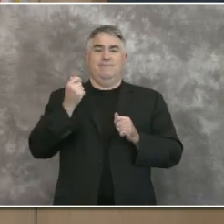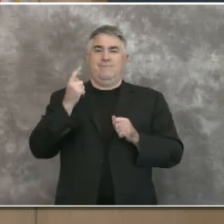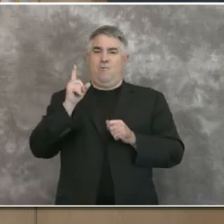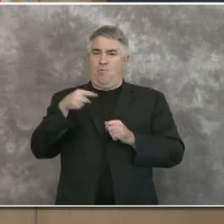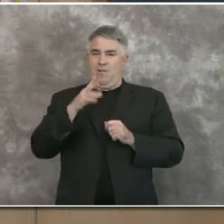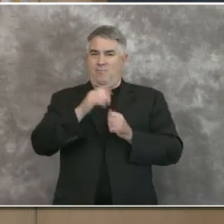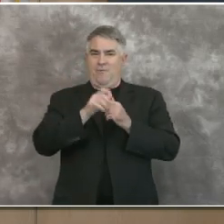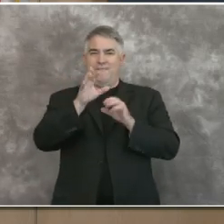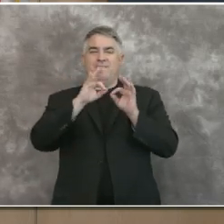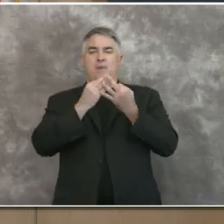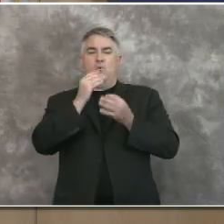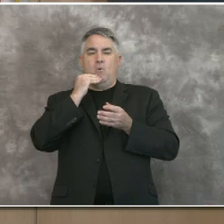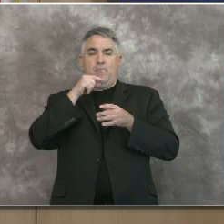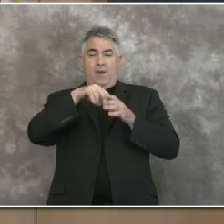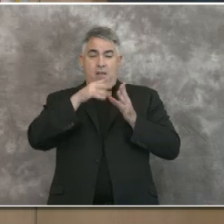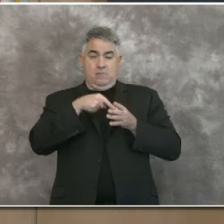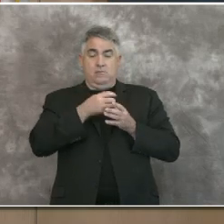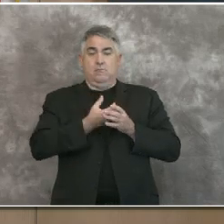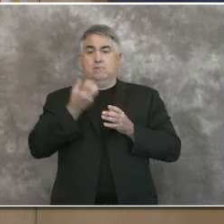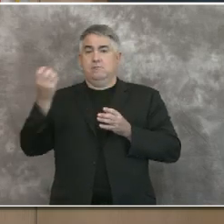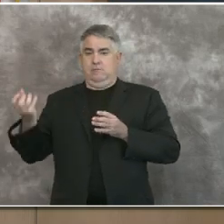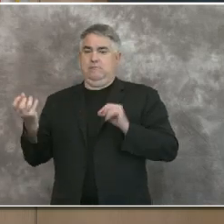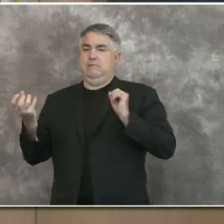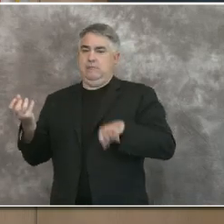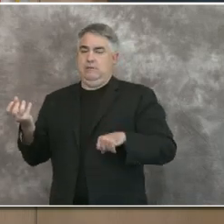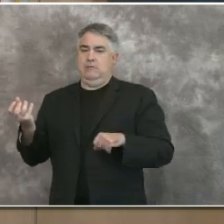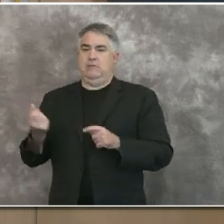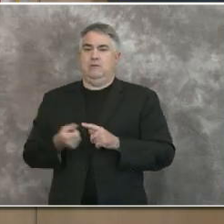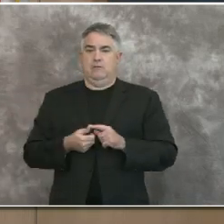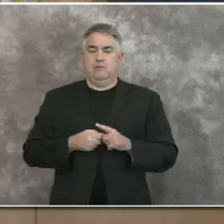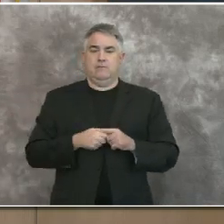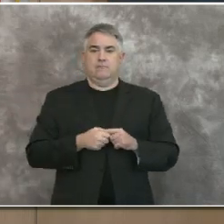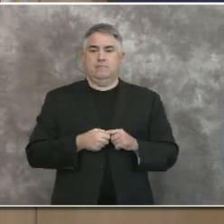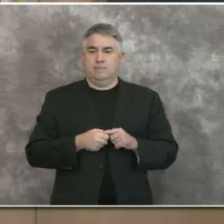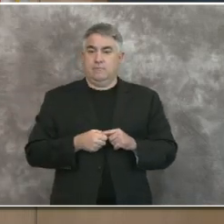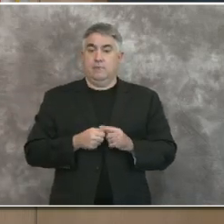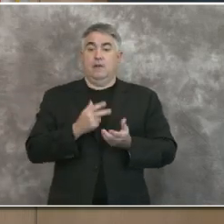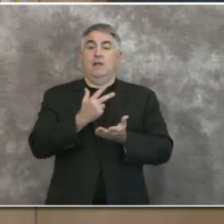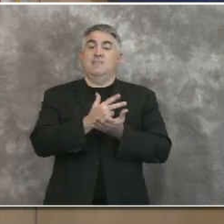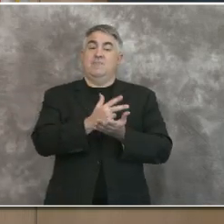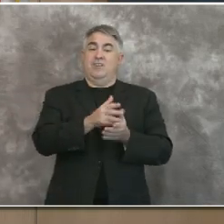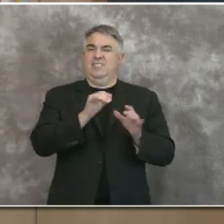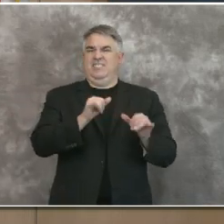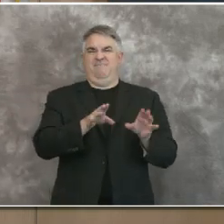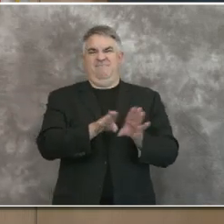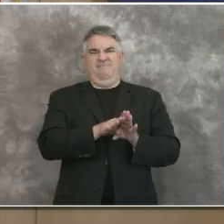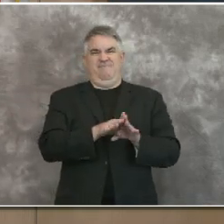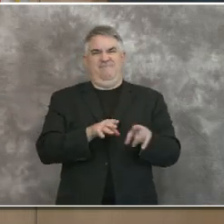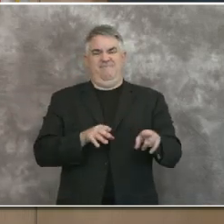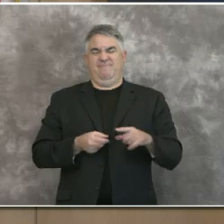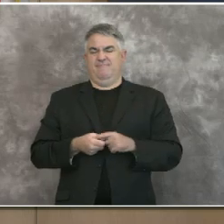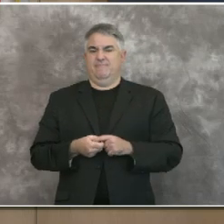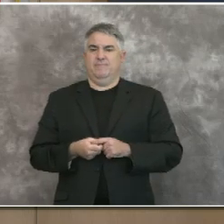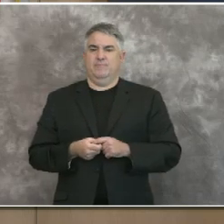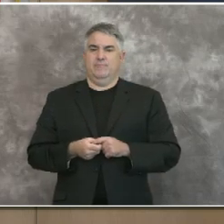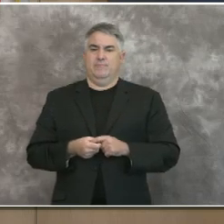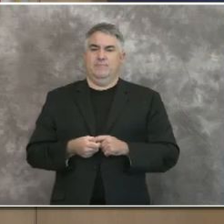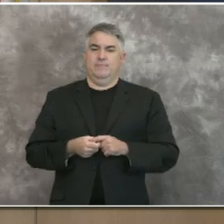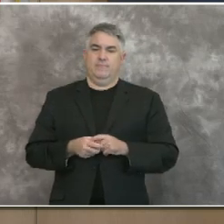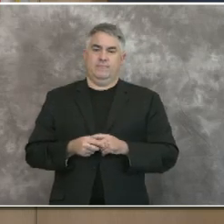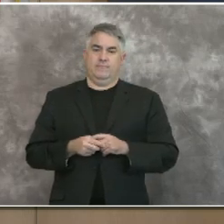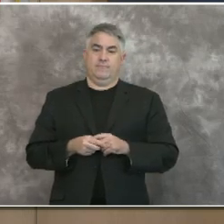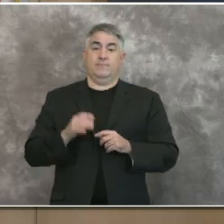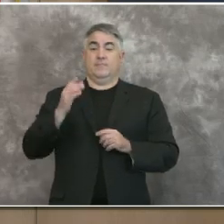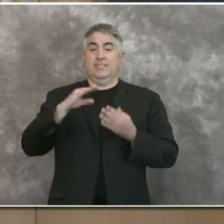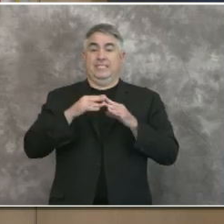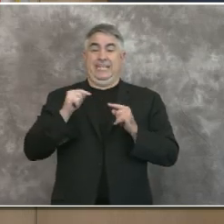And beach parking lots remain closed and will remain closed at least through the weekend. All cities have the ultimate say as to whether their beaches are open,